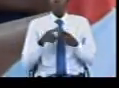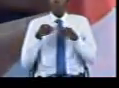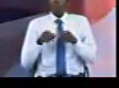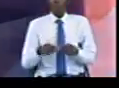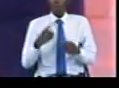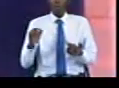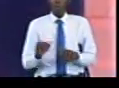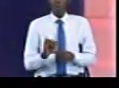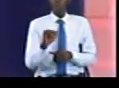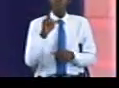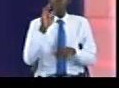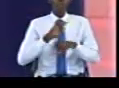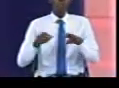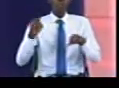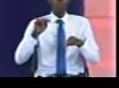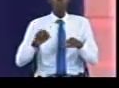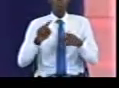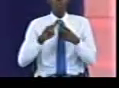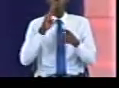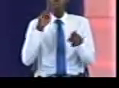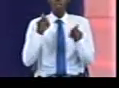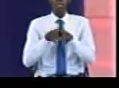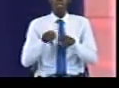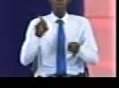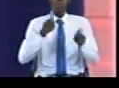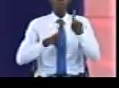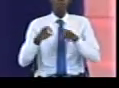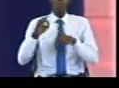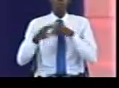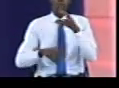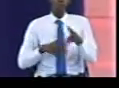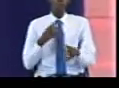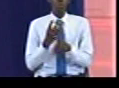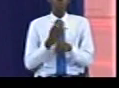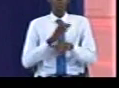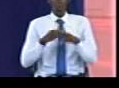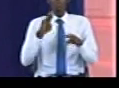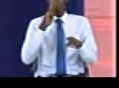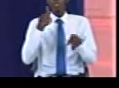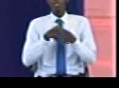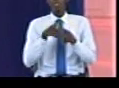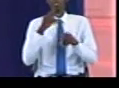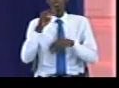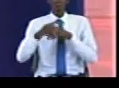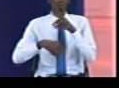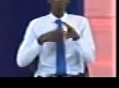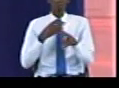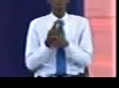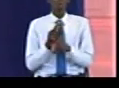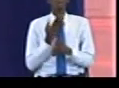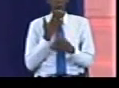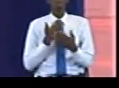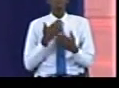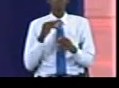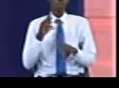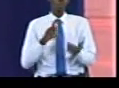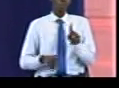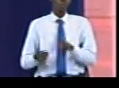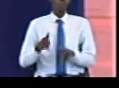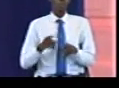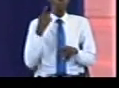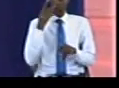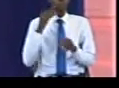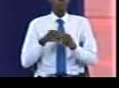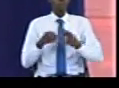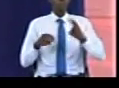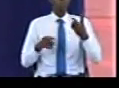people of the world. You'll not be doing the things that the worldly people that they are doing. It tells us in 2 Peter